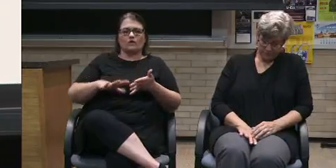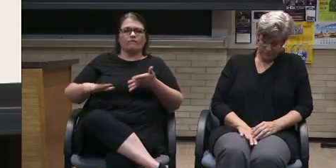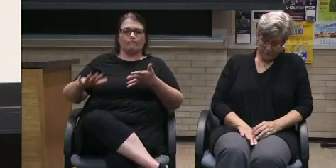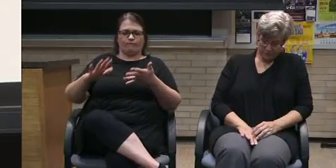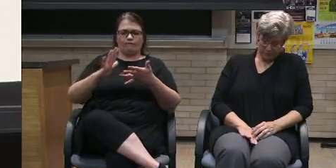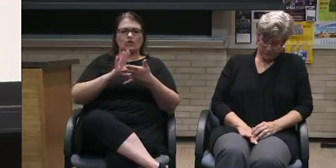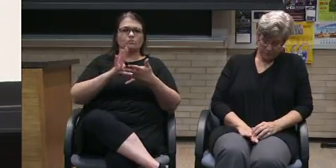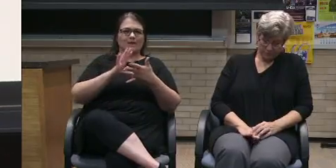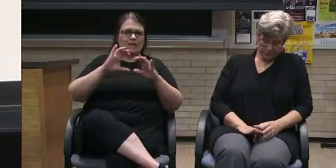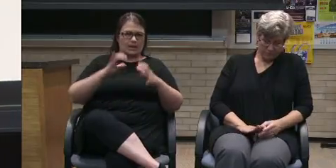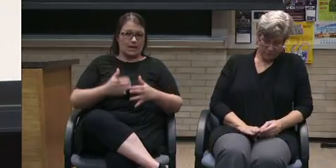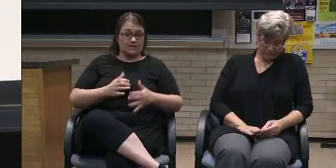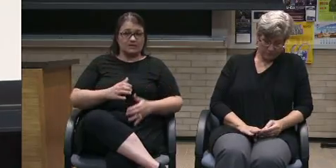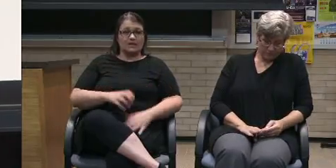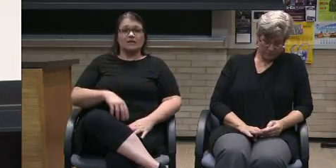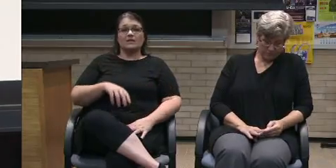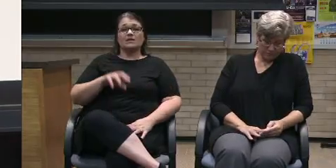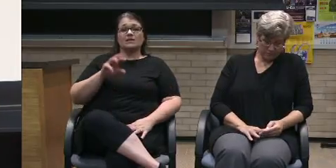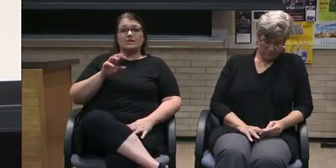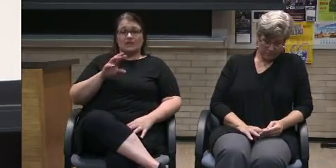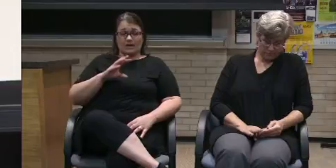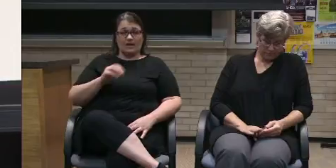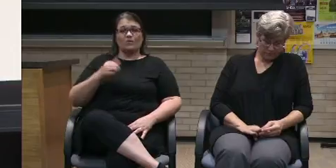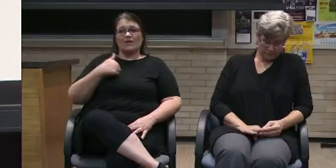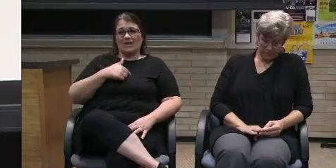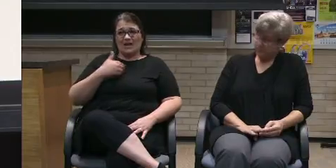That's 63 people who came back sophomore year.